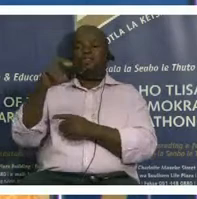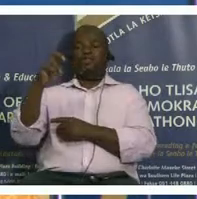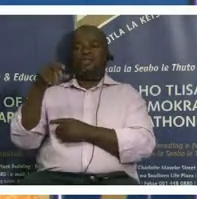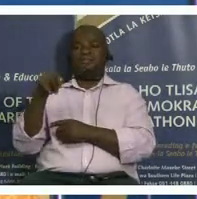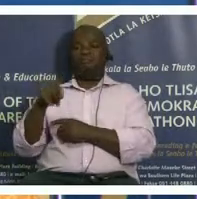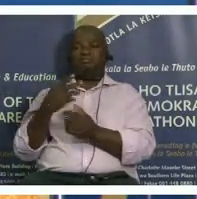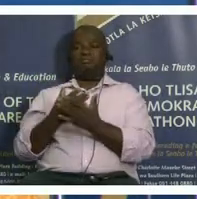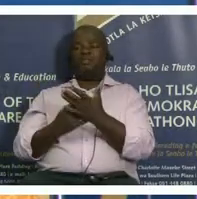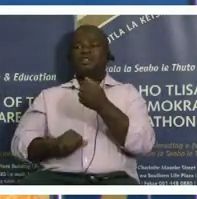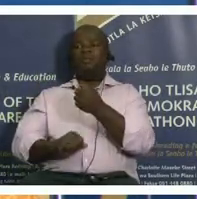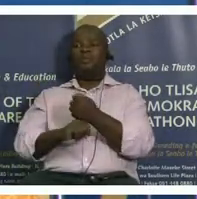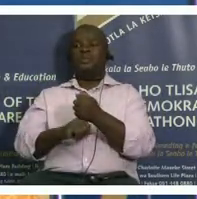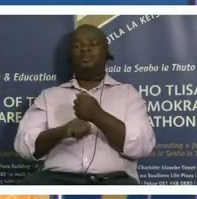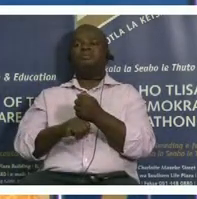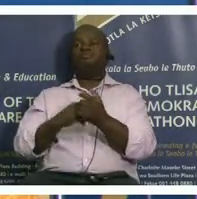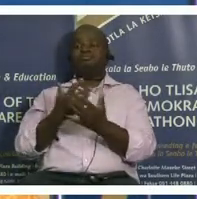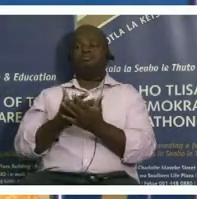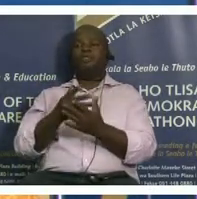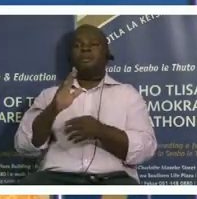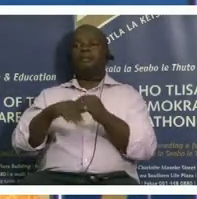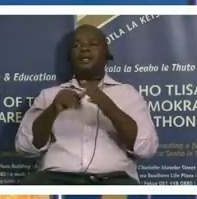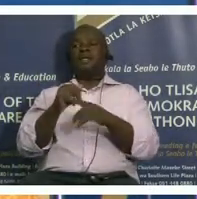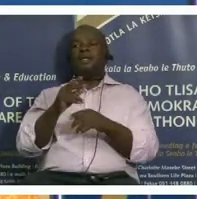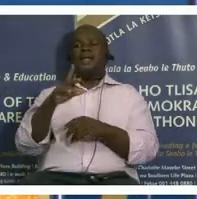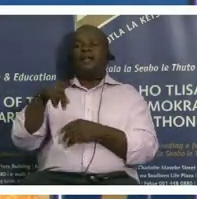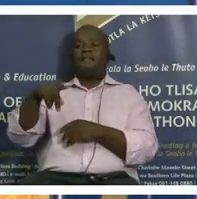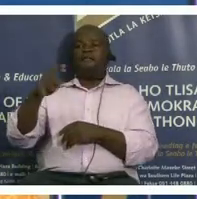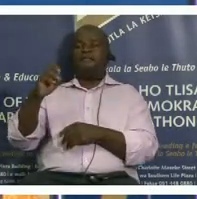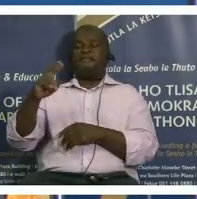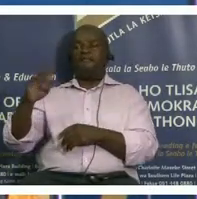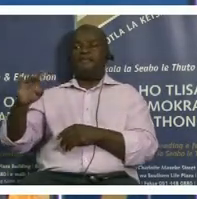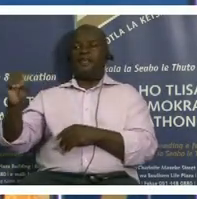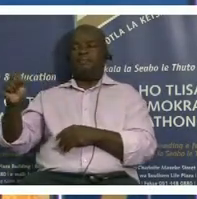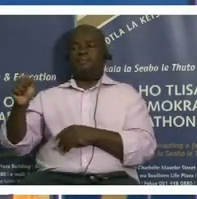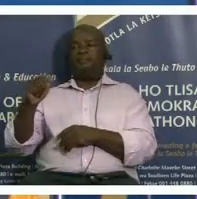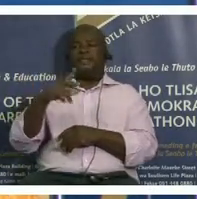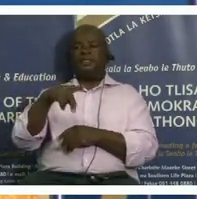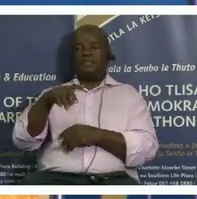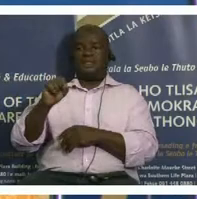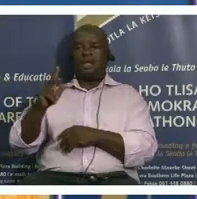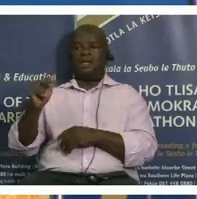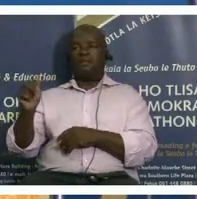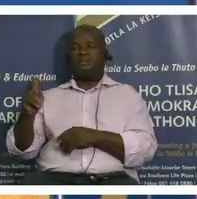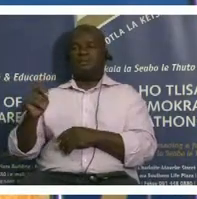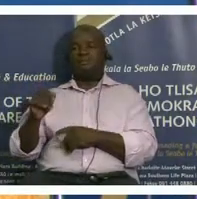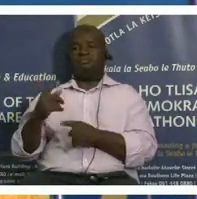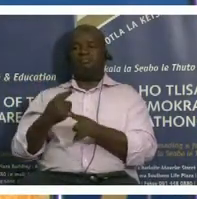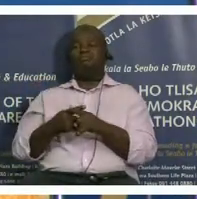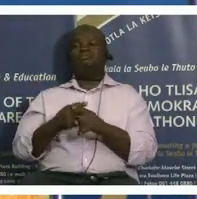renovation of Philip Sanders and Sterkfontein resorts. The Department of Human